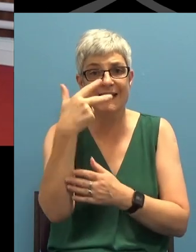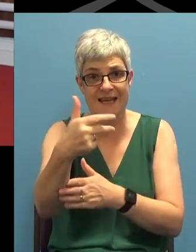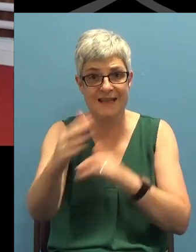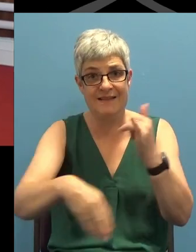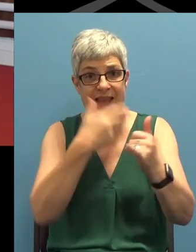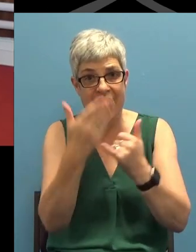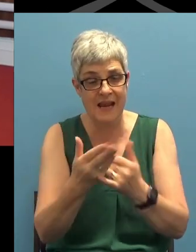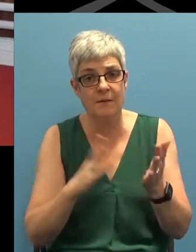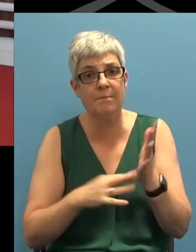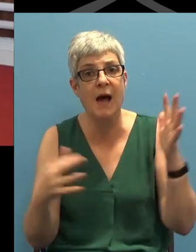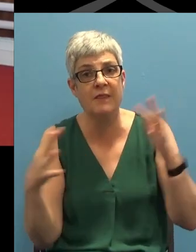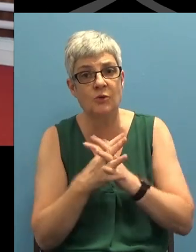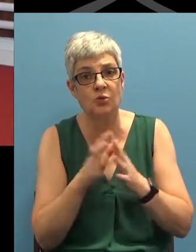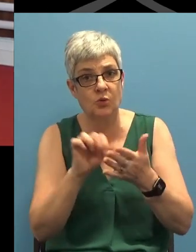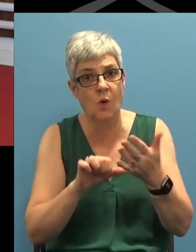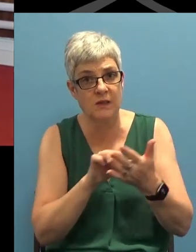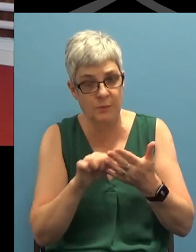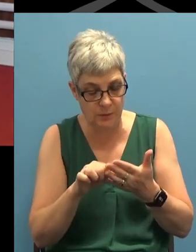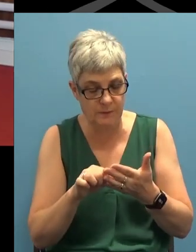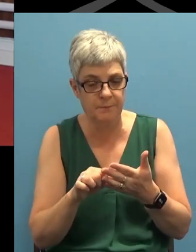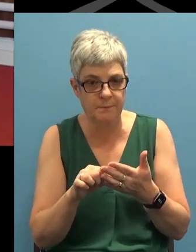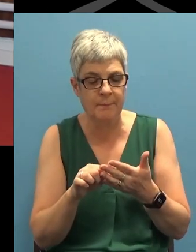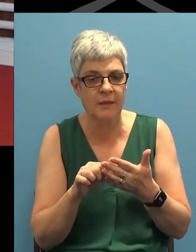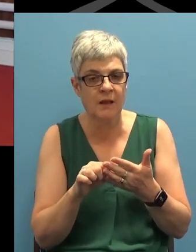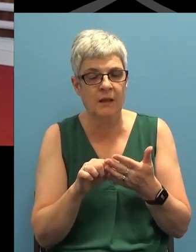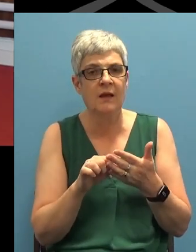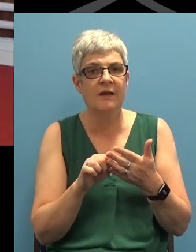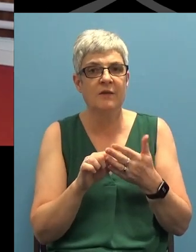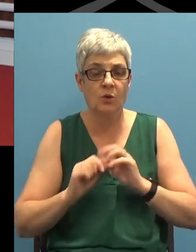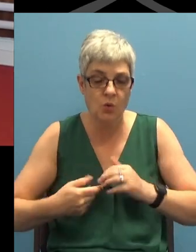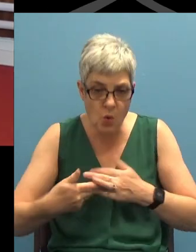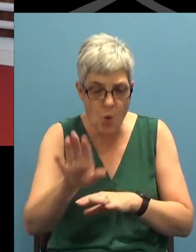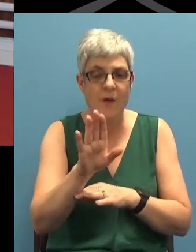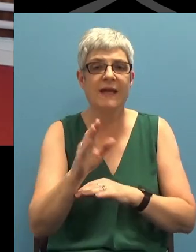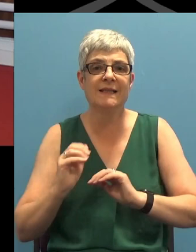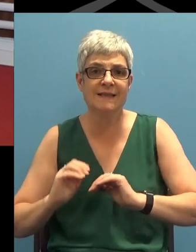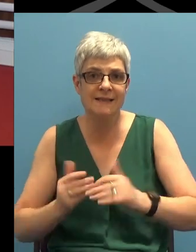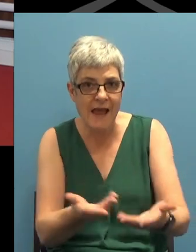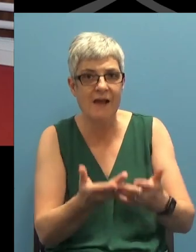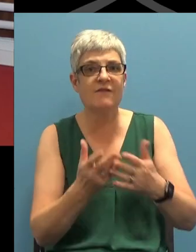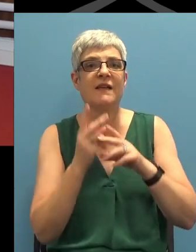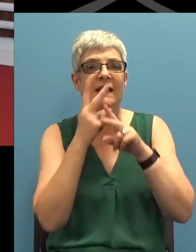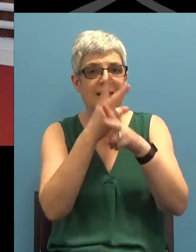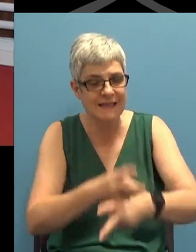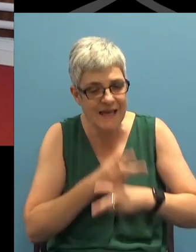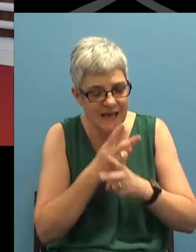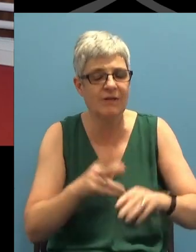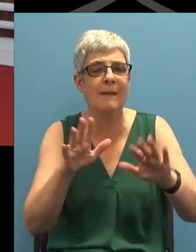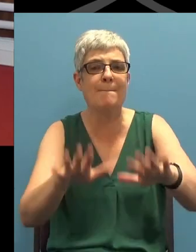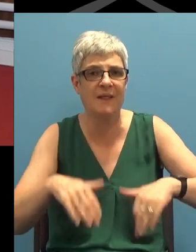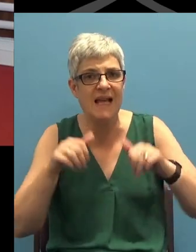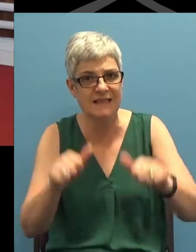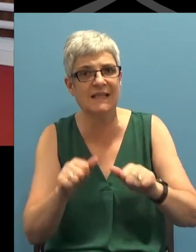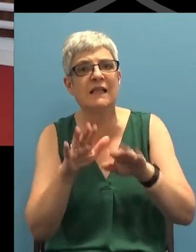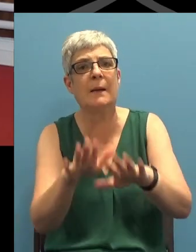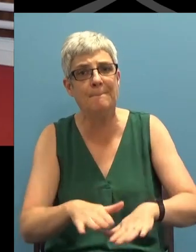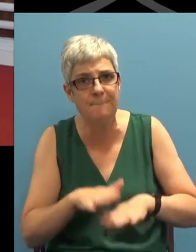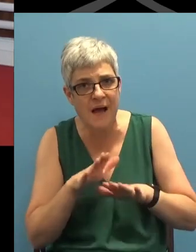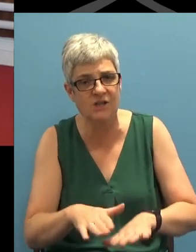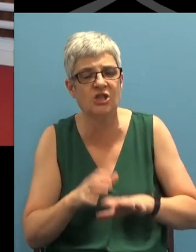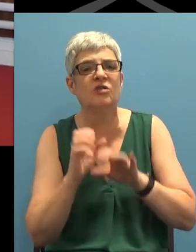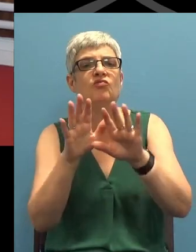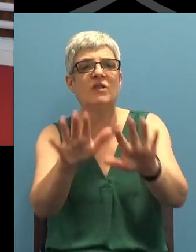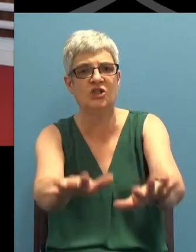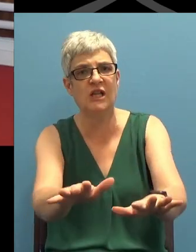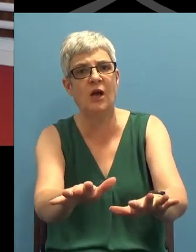Gospel. That going, that serving, that caring, that blessing, that having compassion, that